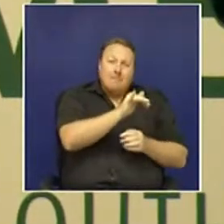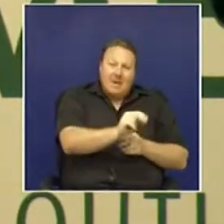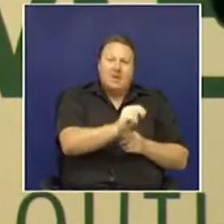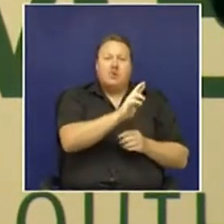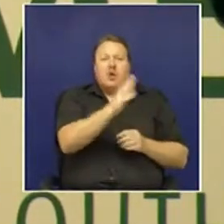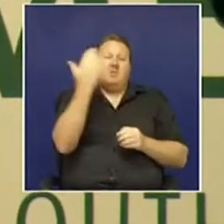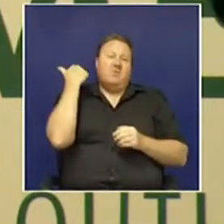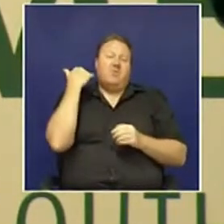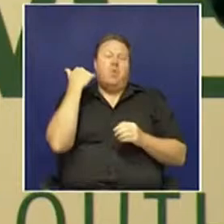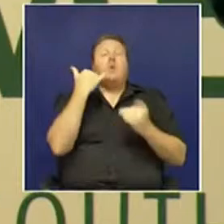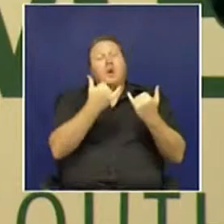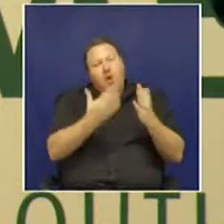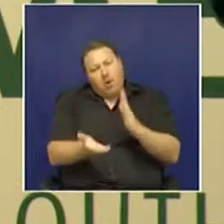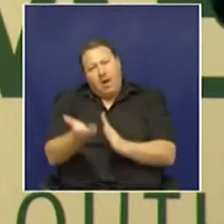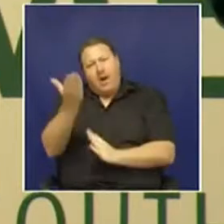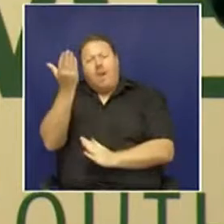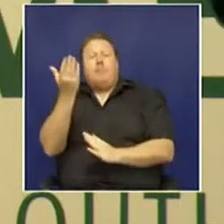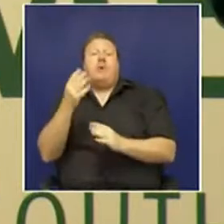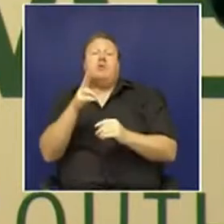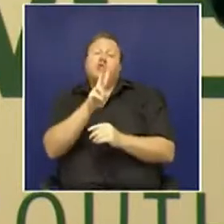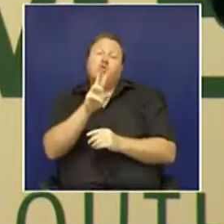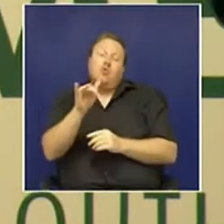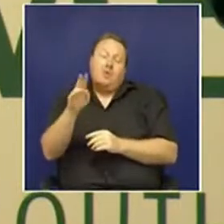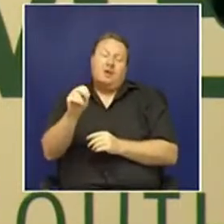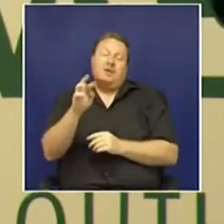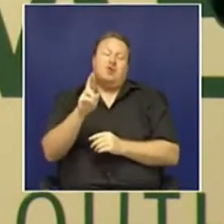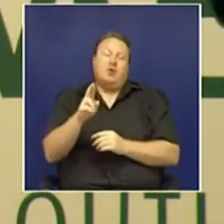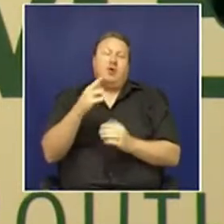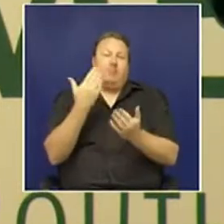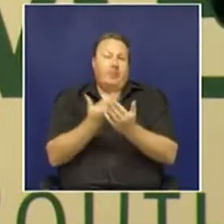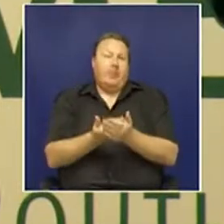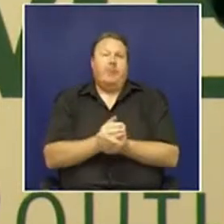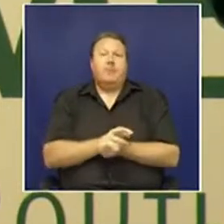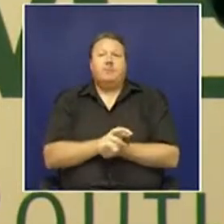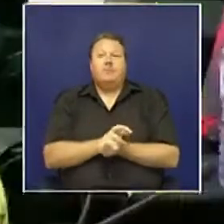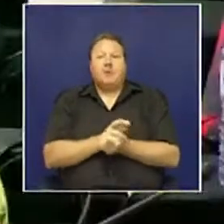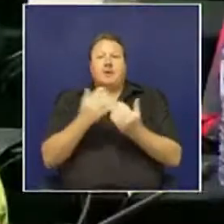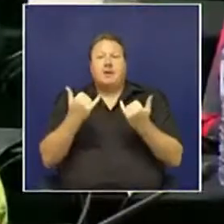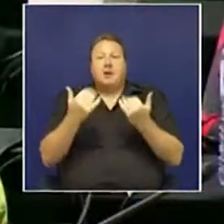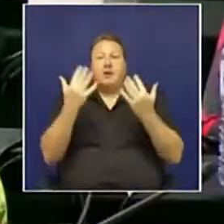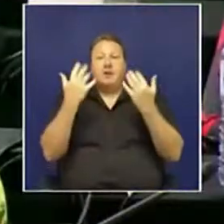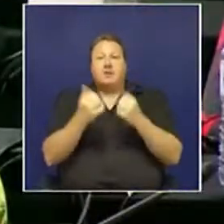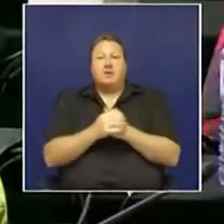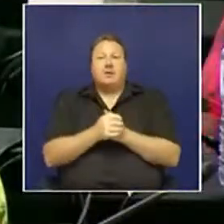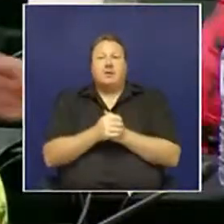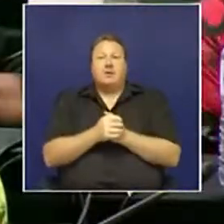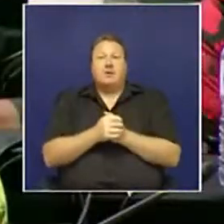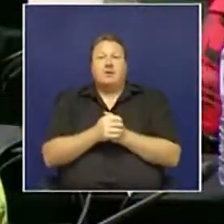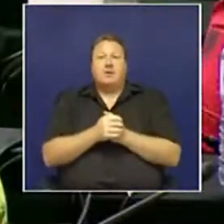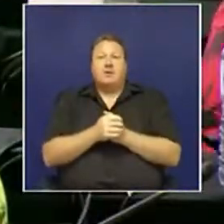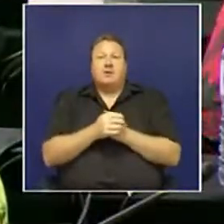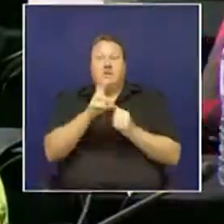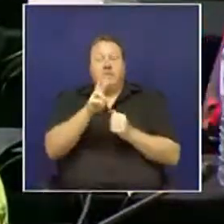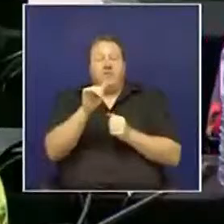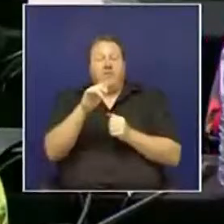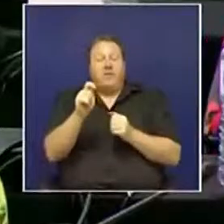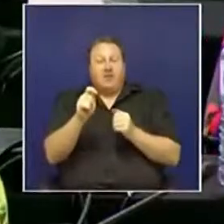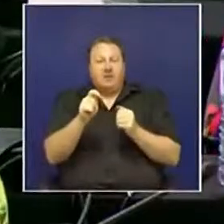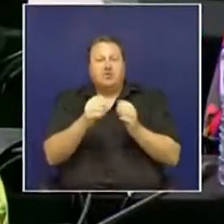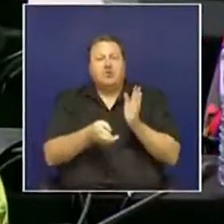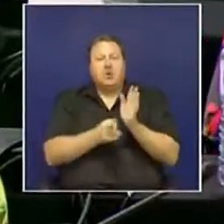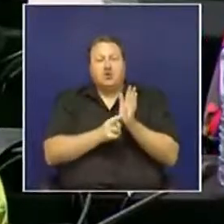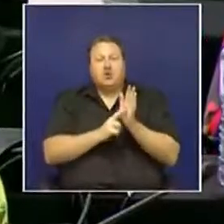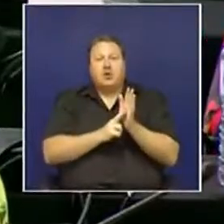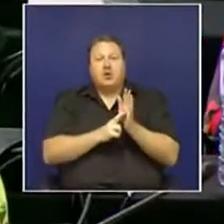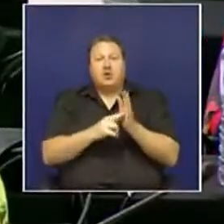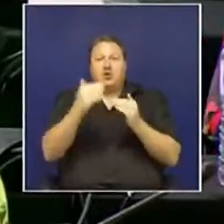Renette, you'll be happy to know that in this budget, the compulsory VAT registration threshold increases from 1 million